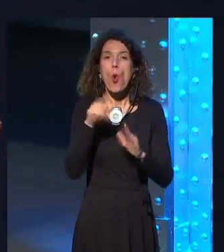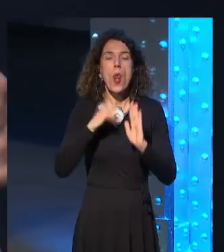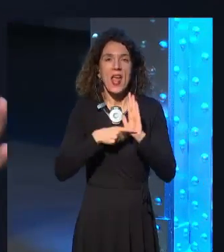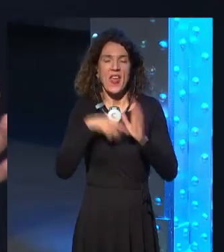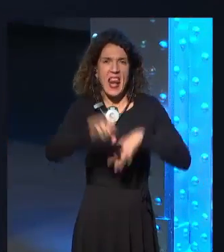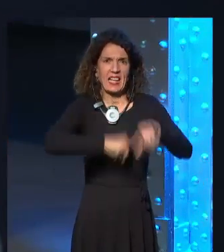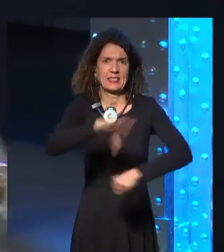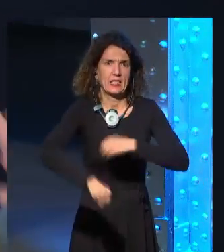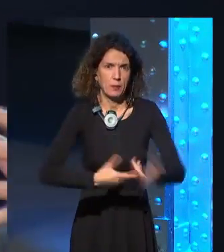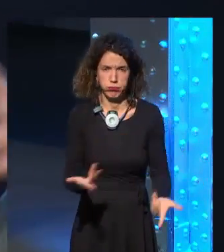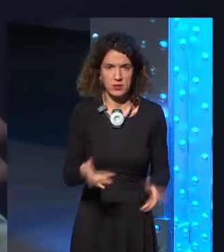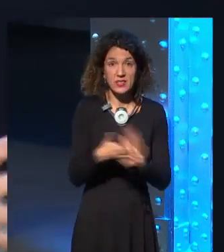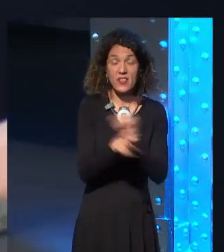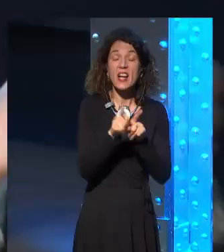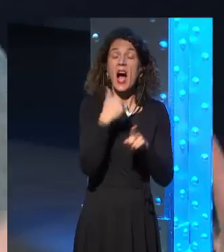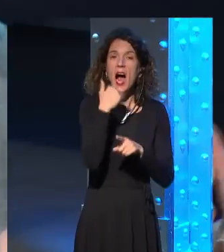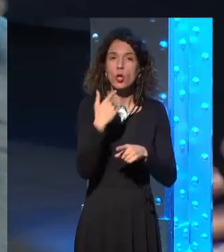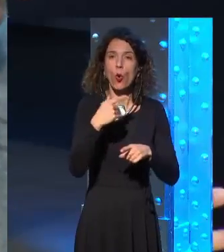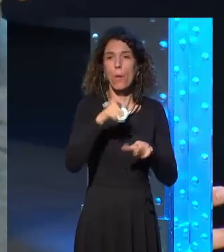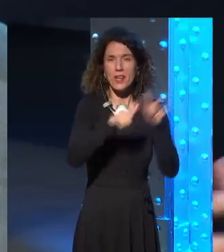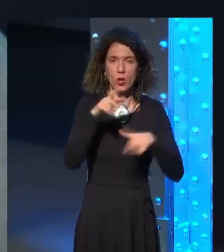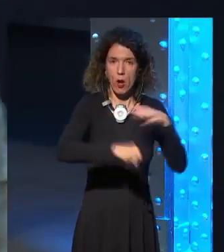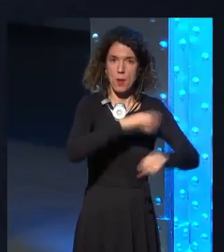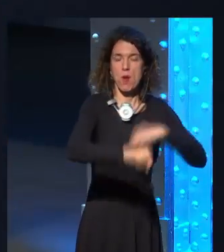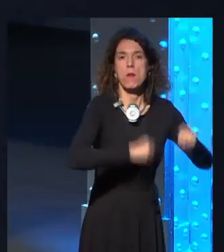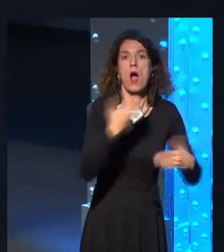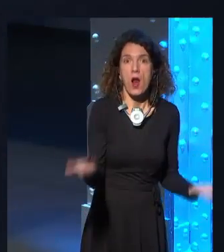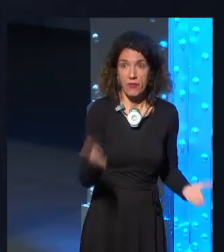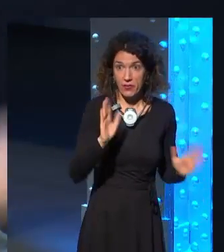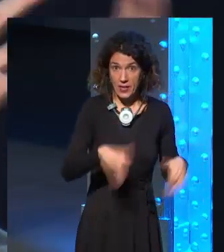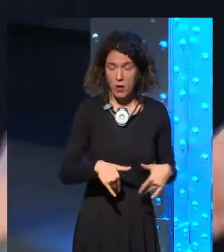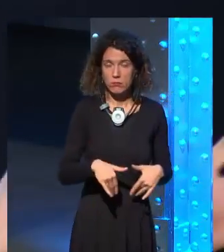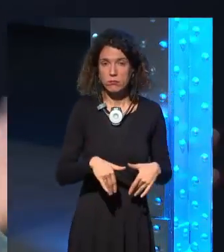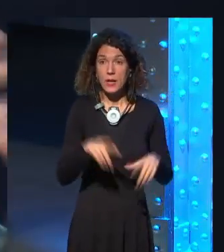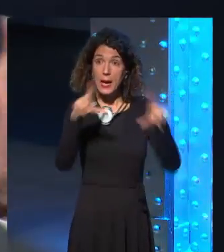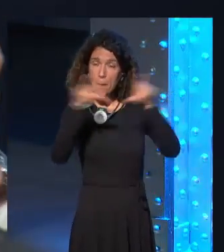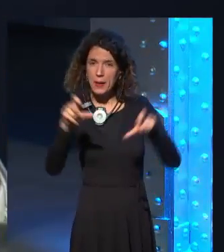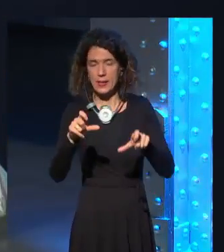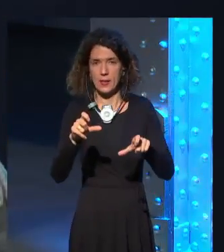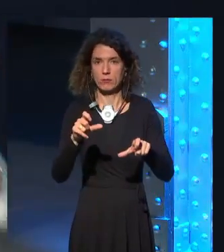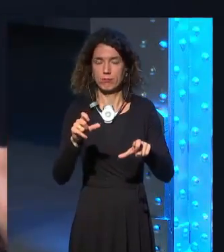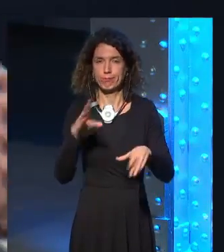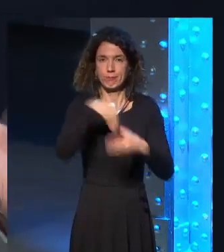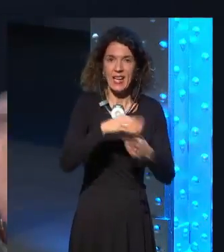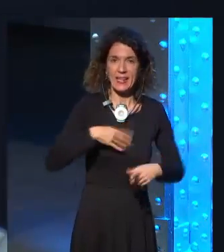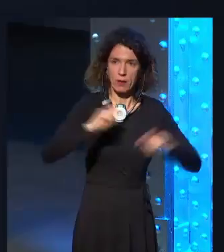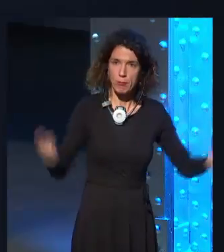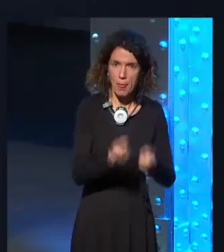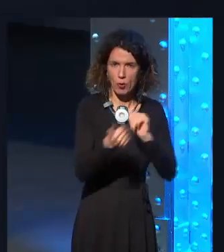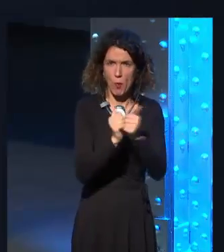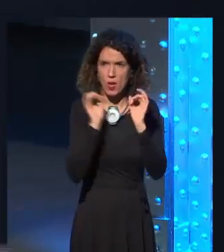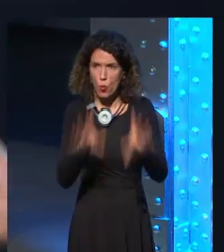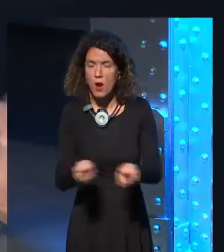becomes popular among people, then suddenly companies will enter that sphere. The same thing happened with yoga. The same thing is happening with mindfulness